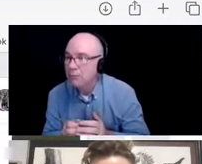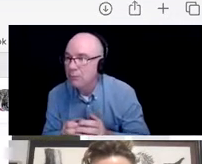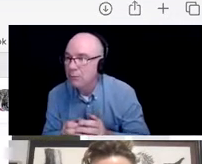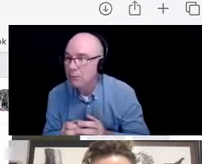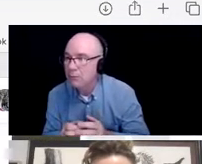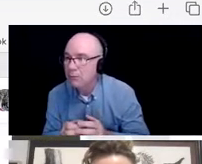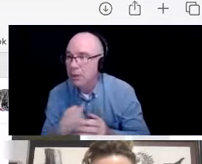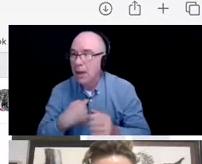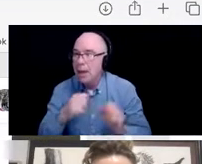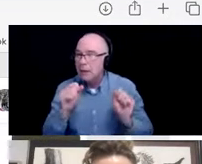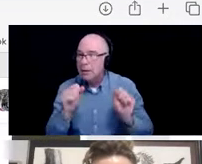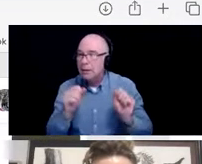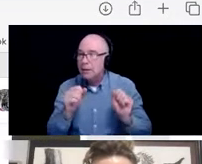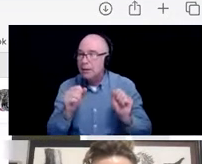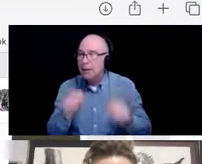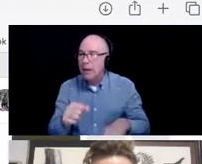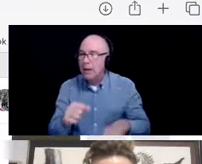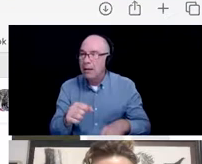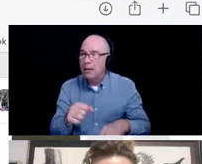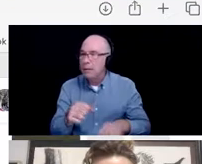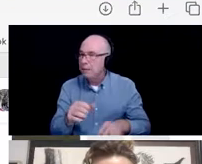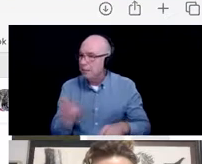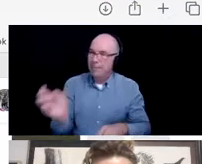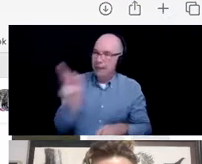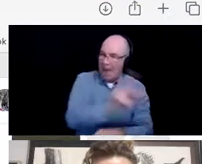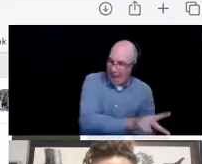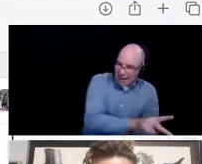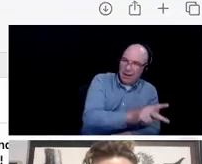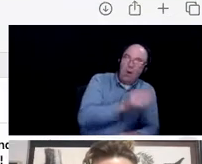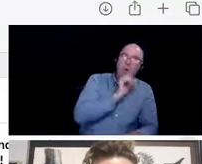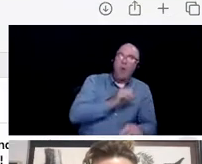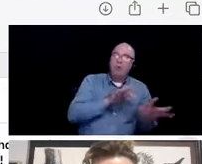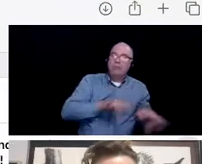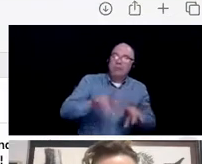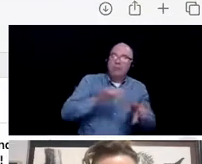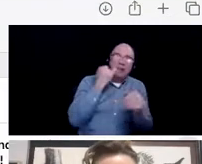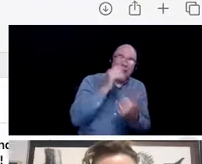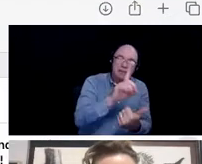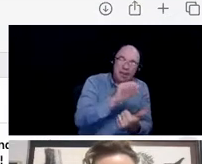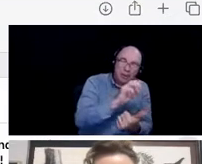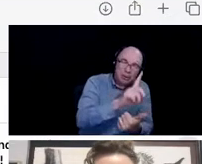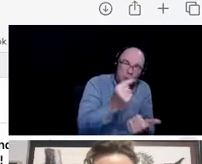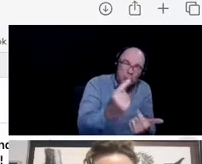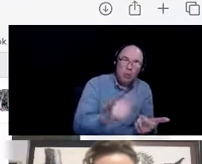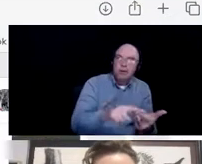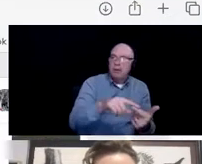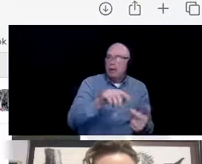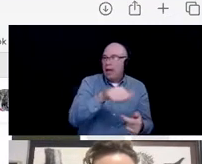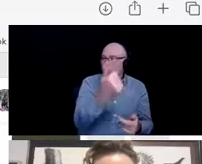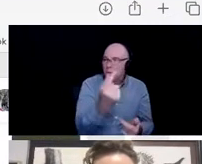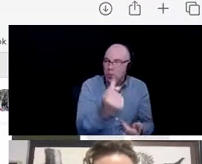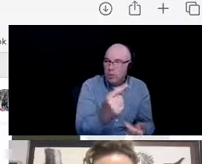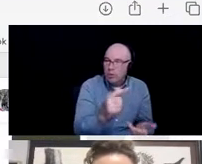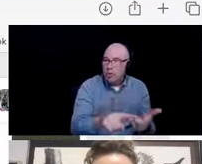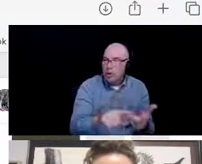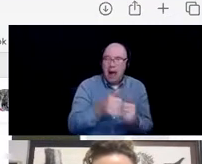I was able to, when we asked, what would Diamond Me do? What would Brenda do? What would, thinking about how